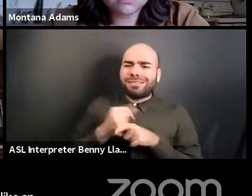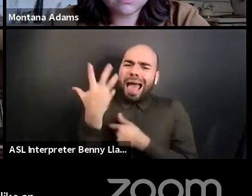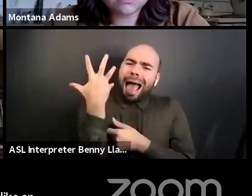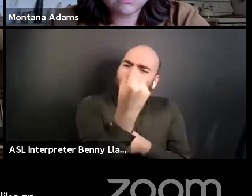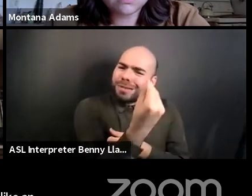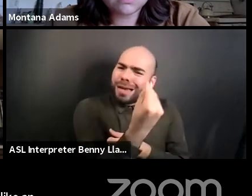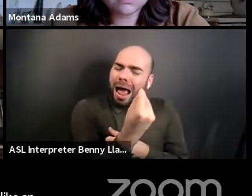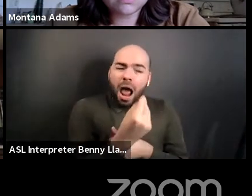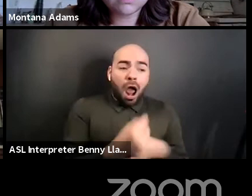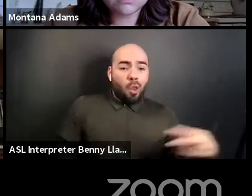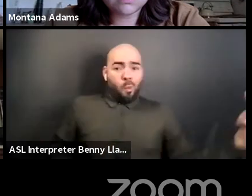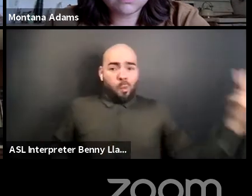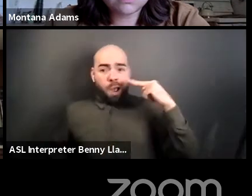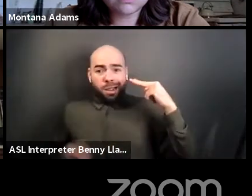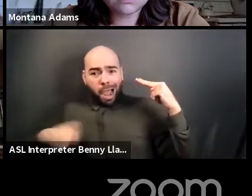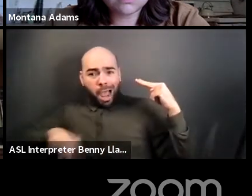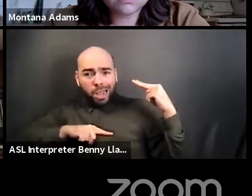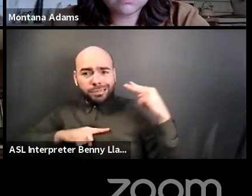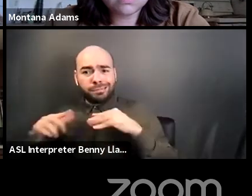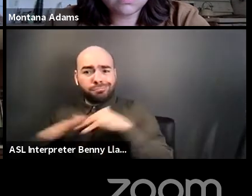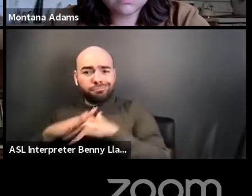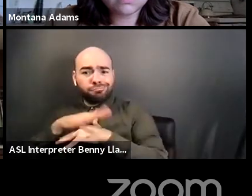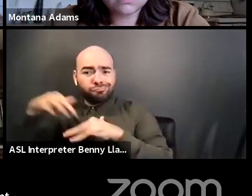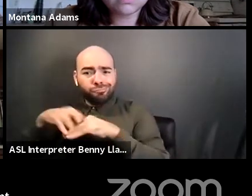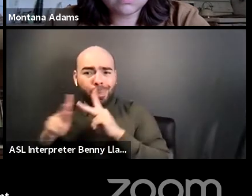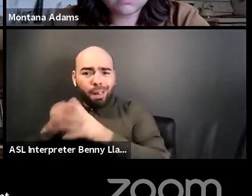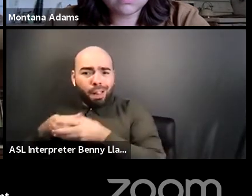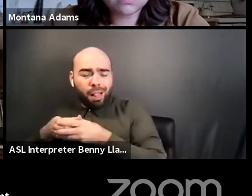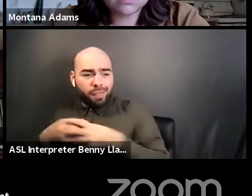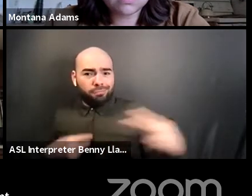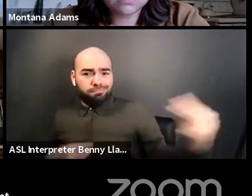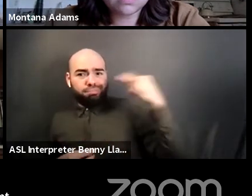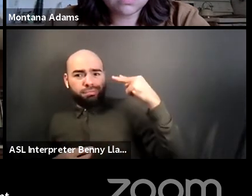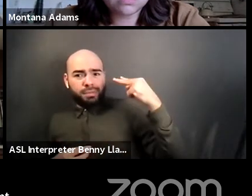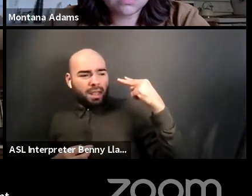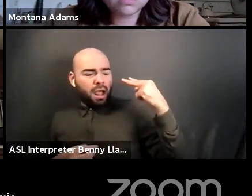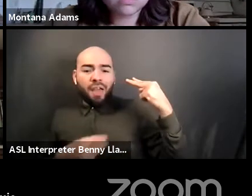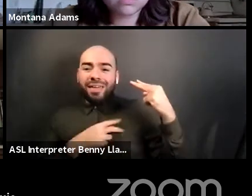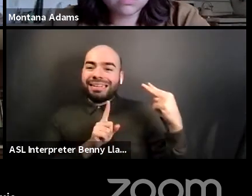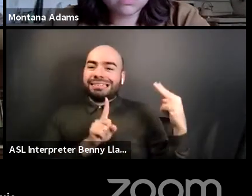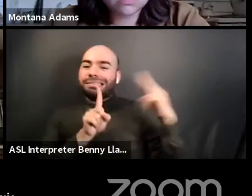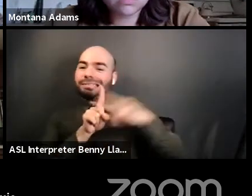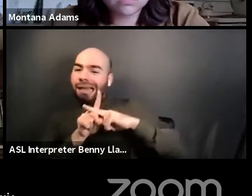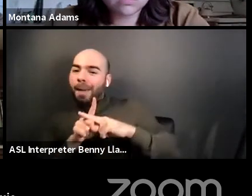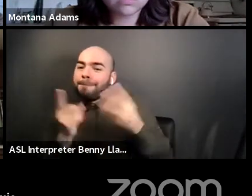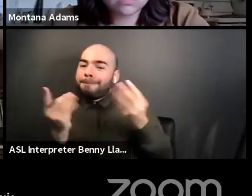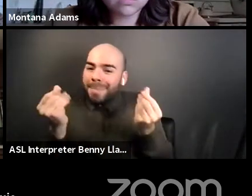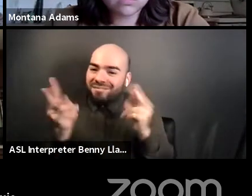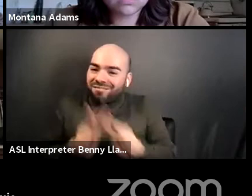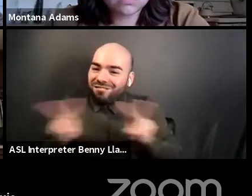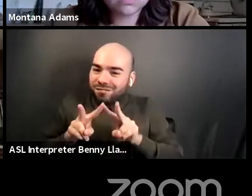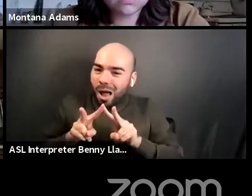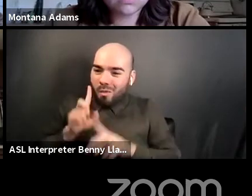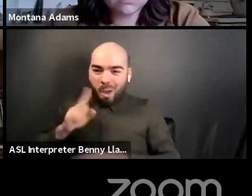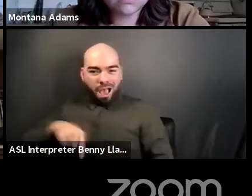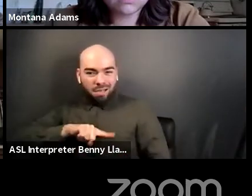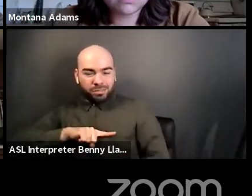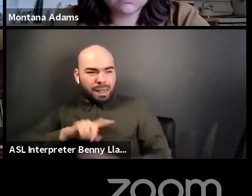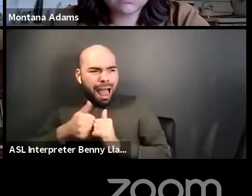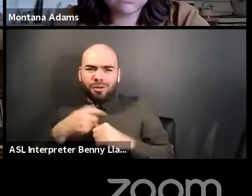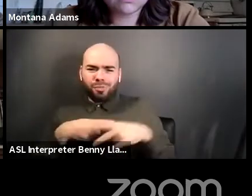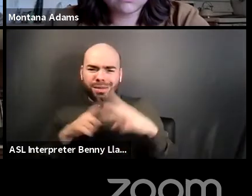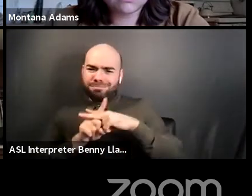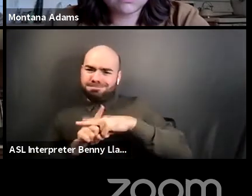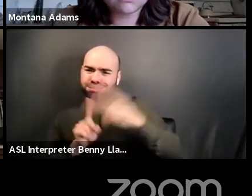insider to get a different perspective? How do you take away the economic value placed on the time it takes to make that? How do